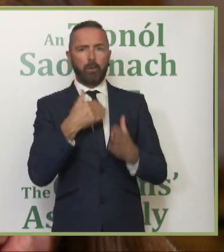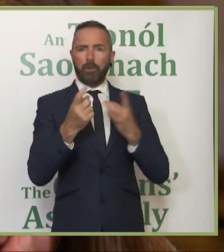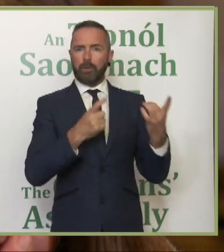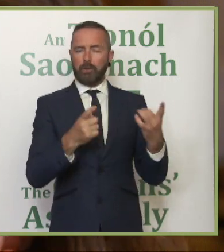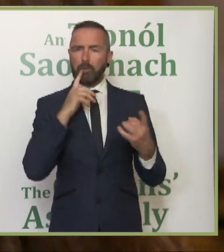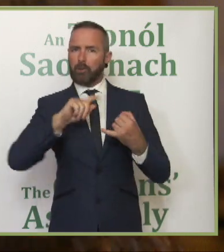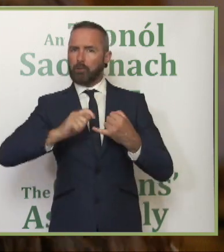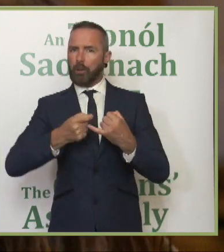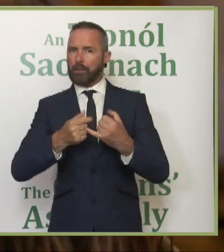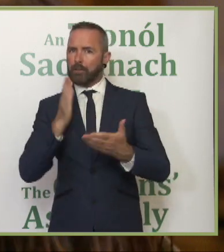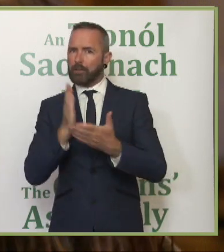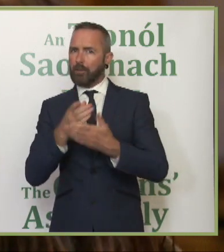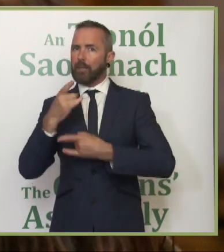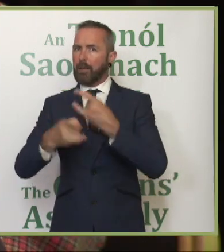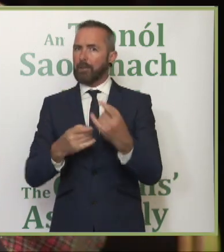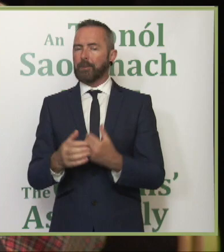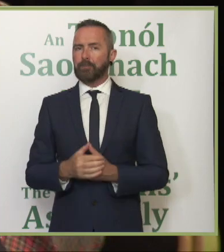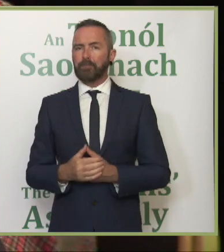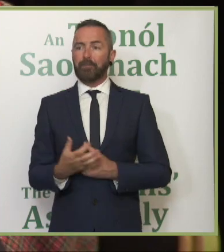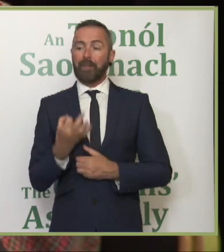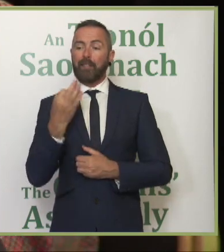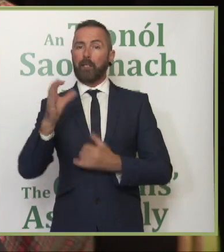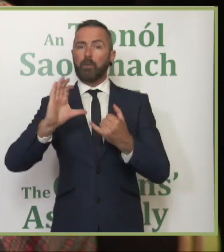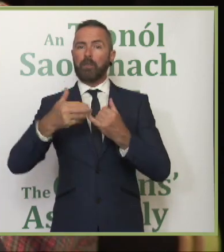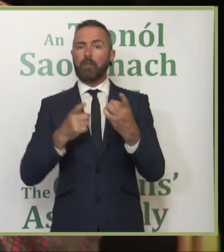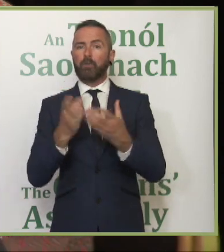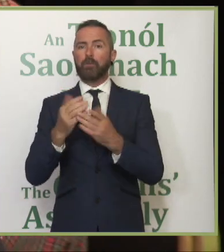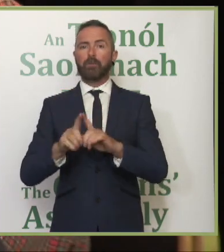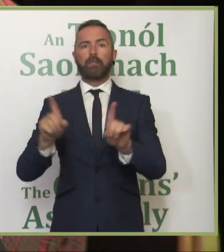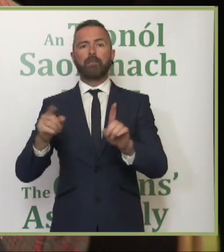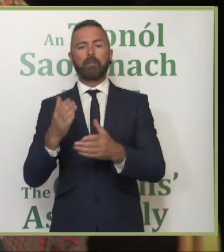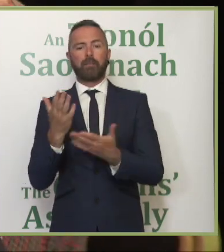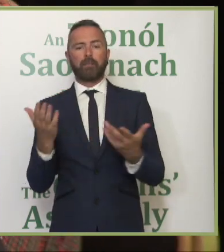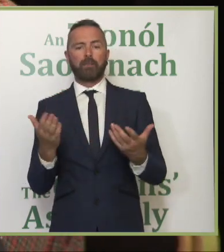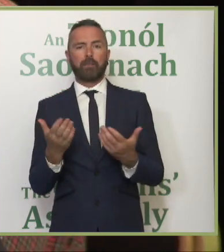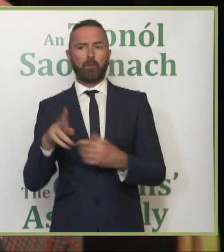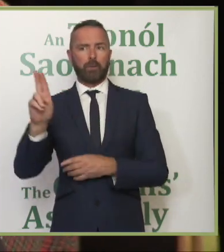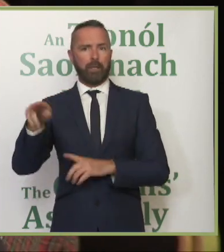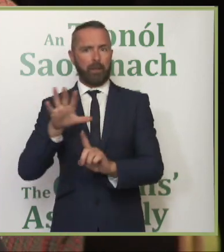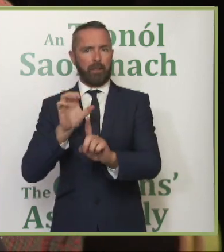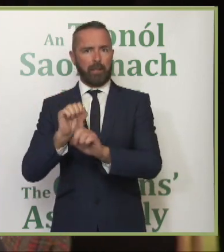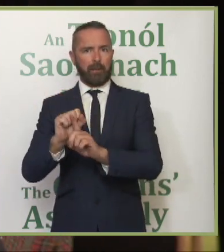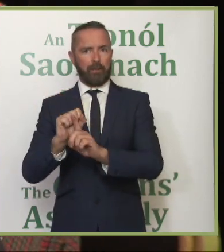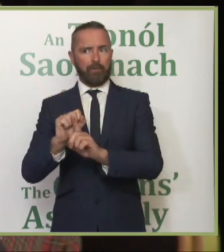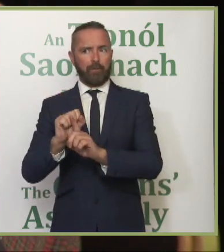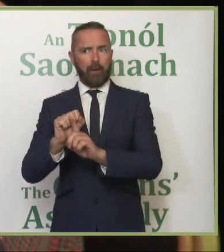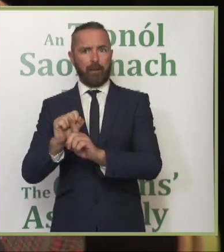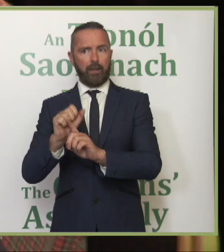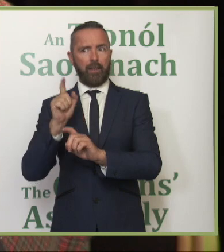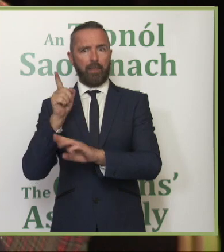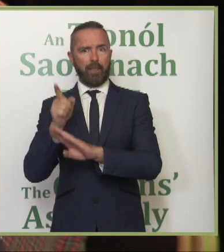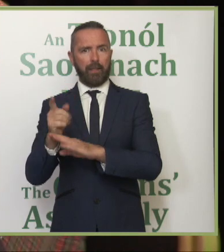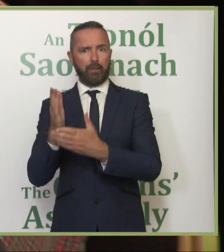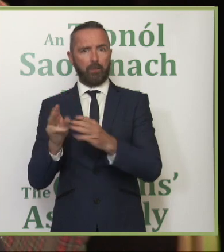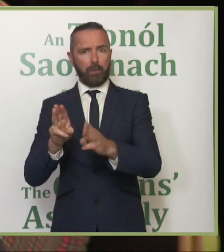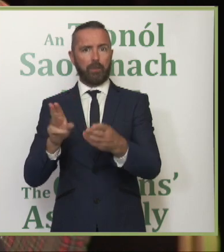And it's trying to counter that to some degree, and give some people would probably do is we can identify just out of boredom, I'll try something different, or a